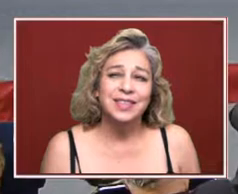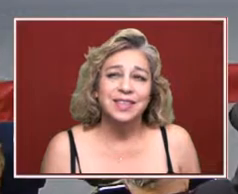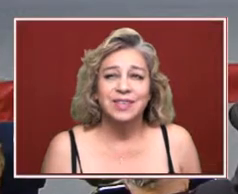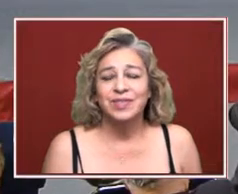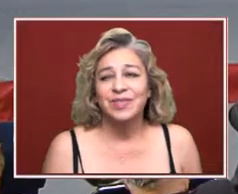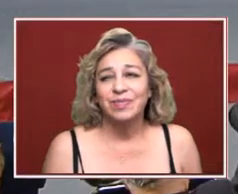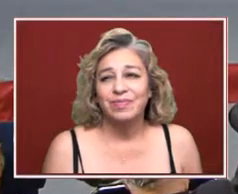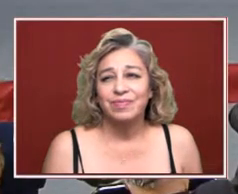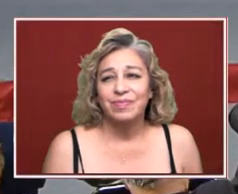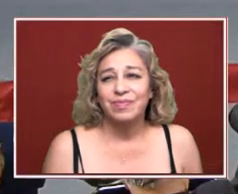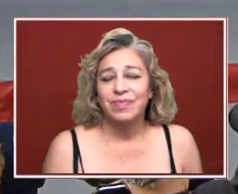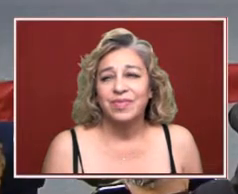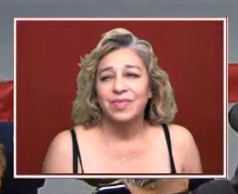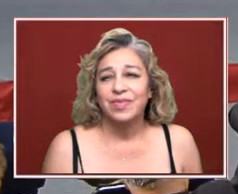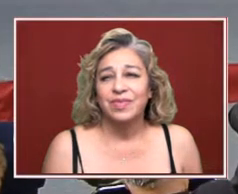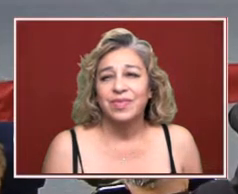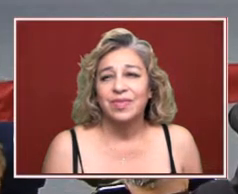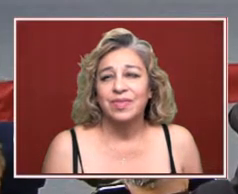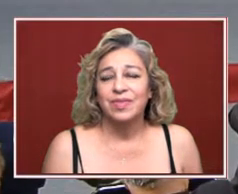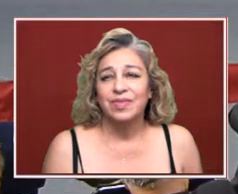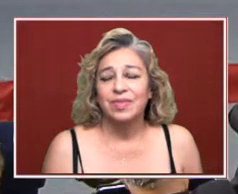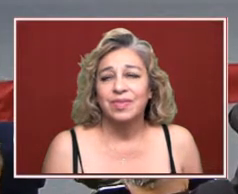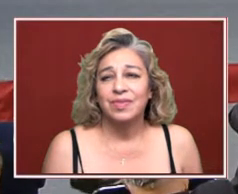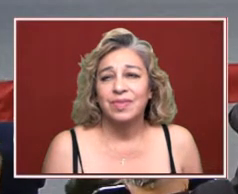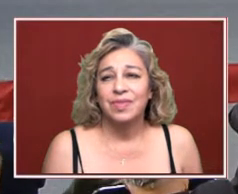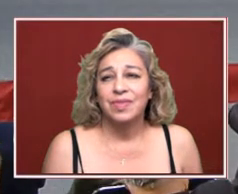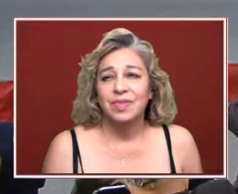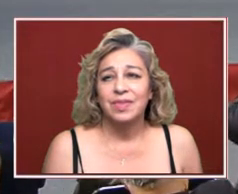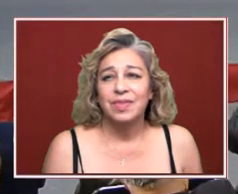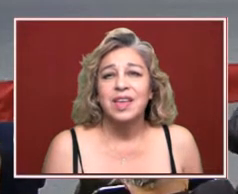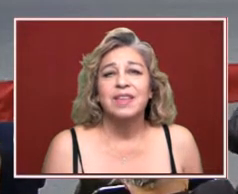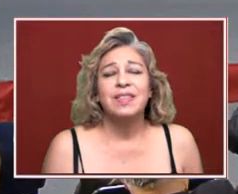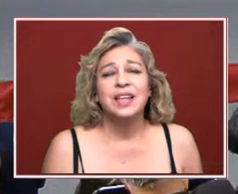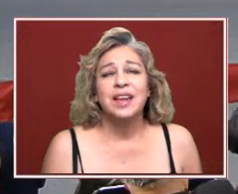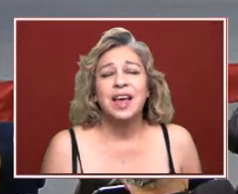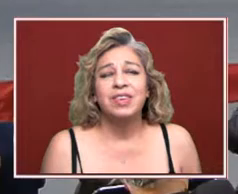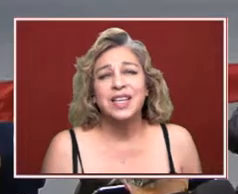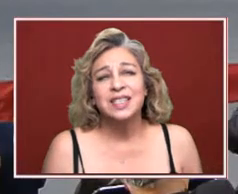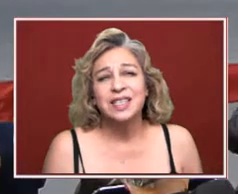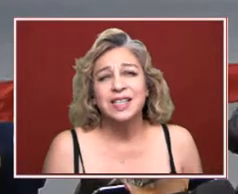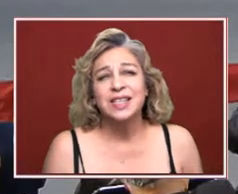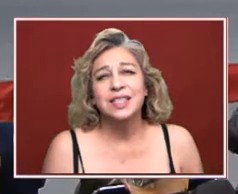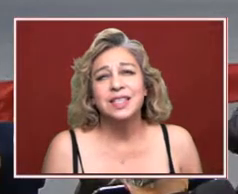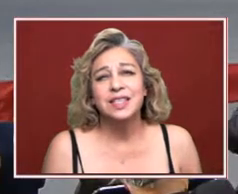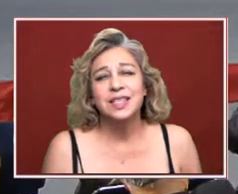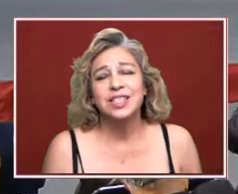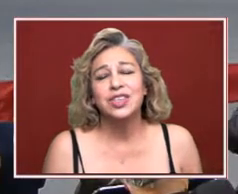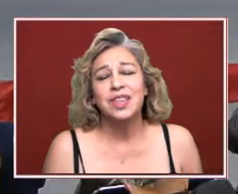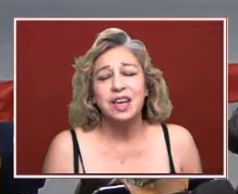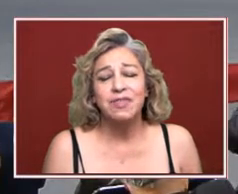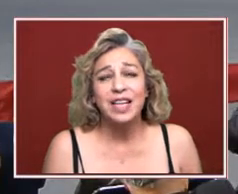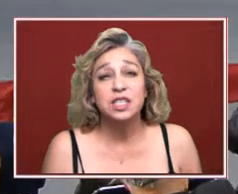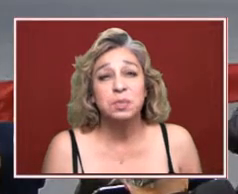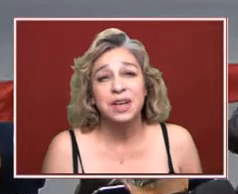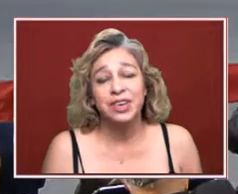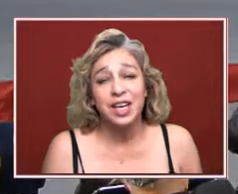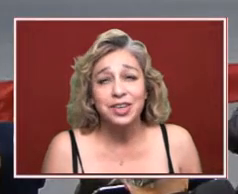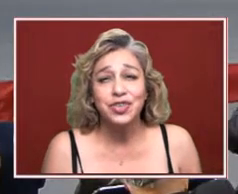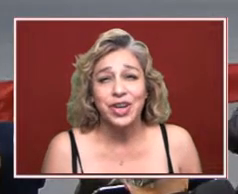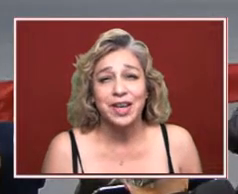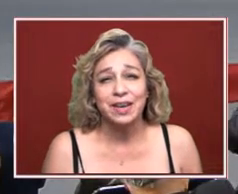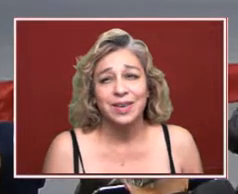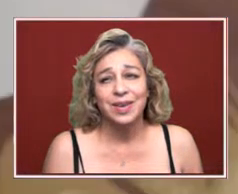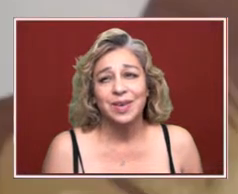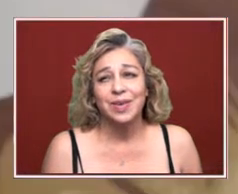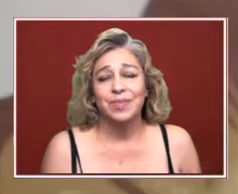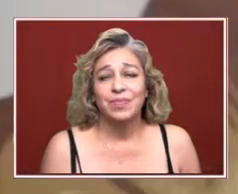manifest. Del acuerdo, del consenso y del avance de un país. That have a consensus to the advancement of a